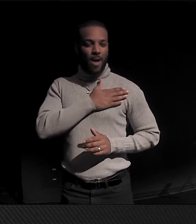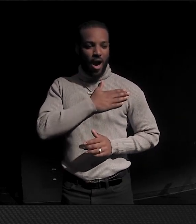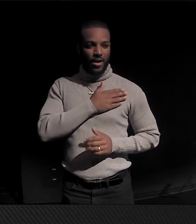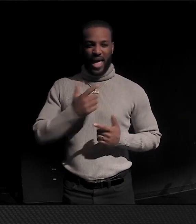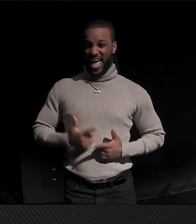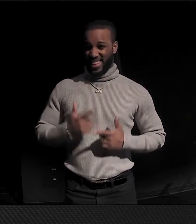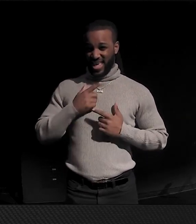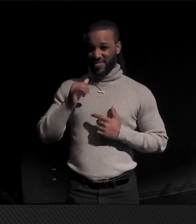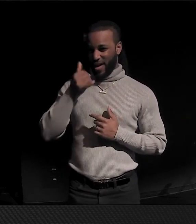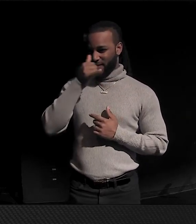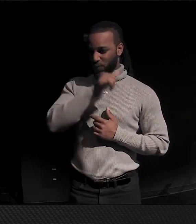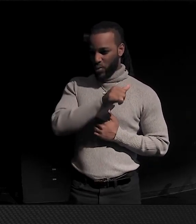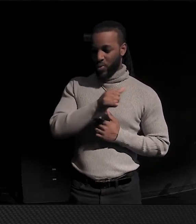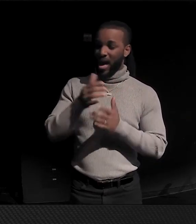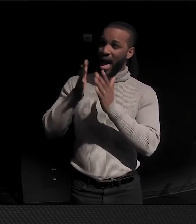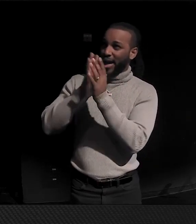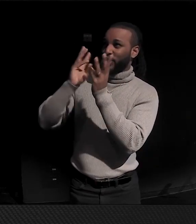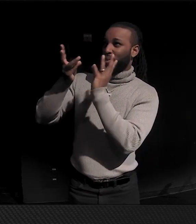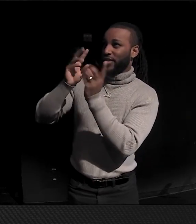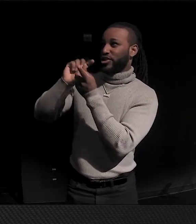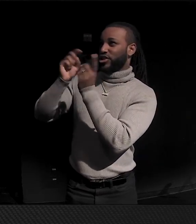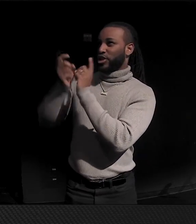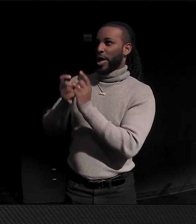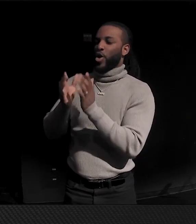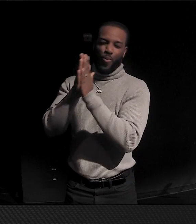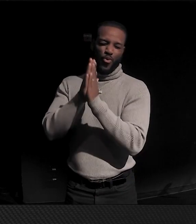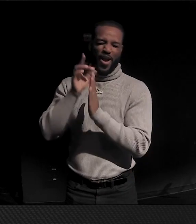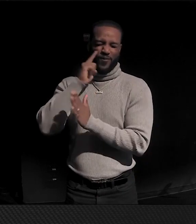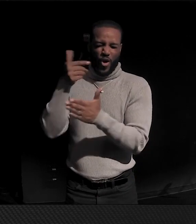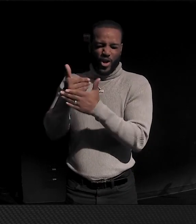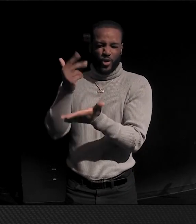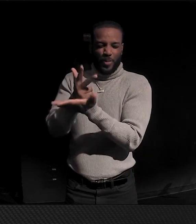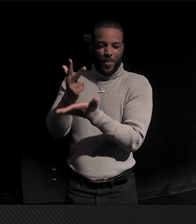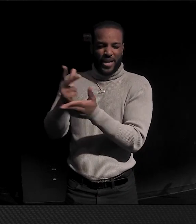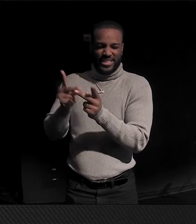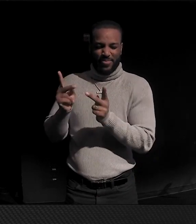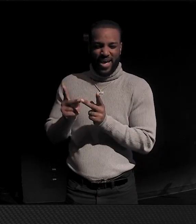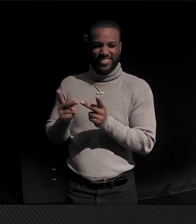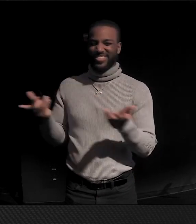to ask for weather to change or pray for parking spots? Is that what it means?